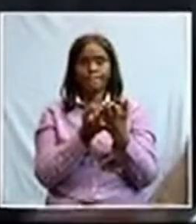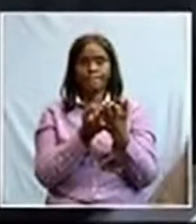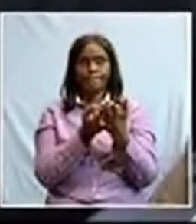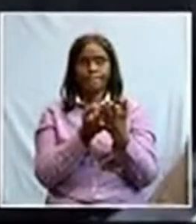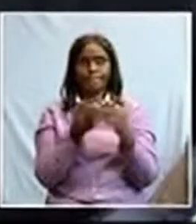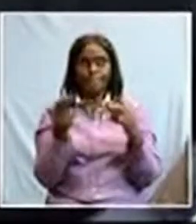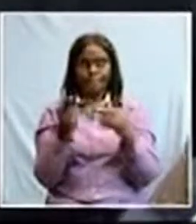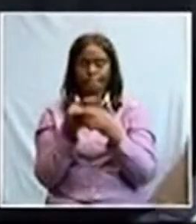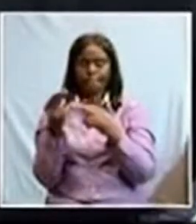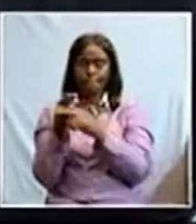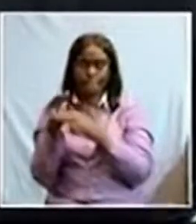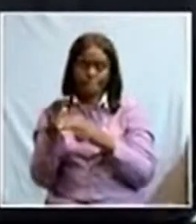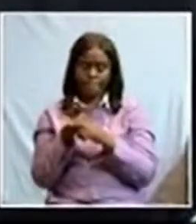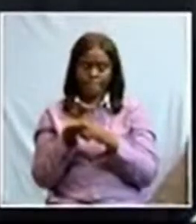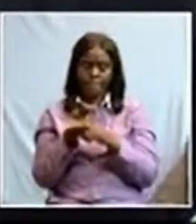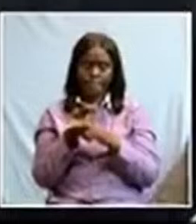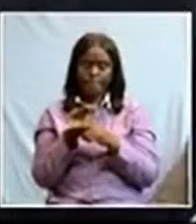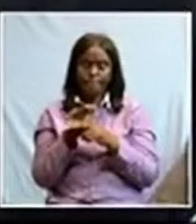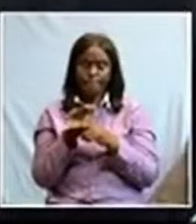mathematics.